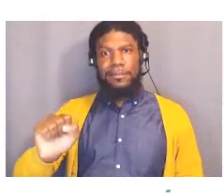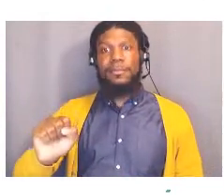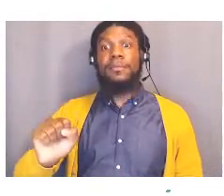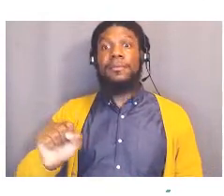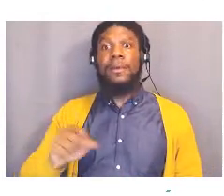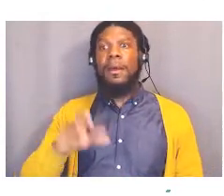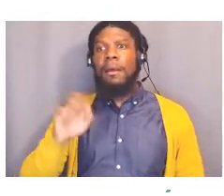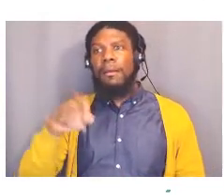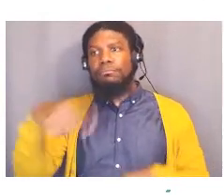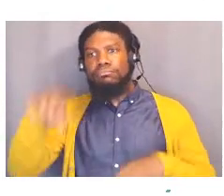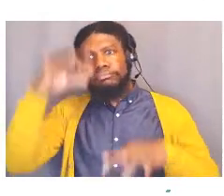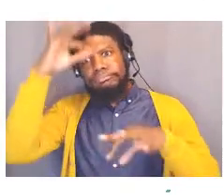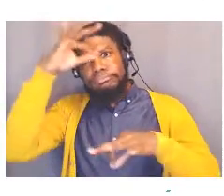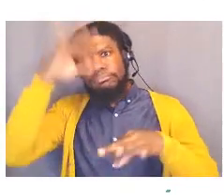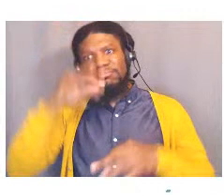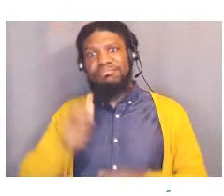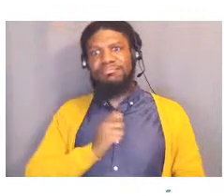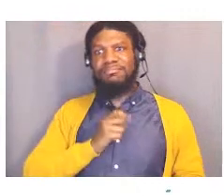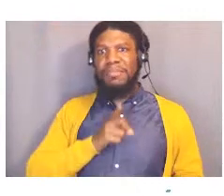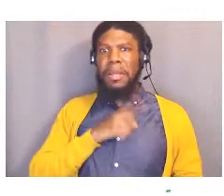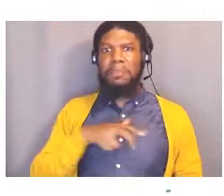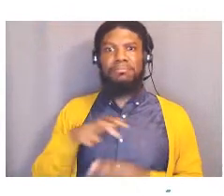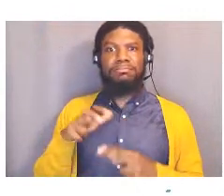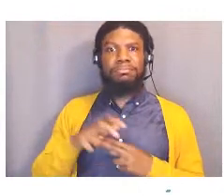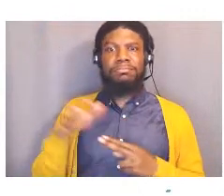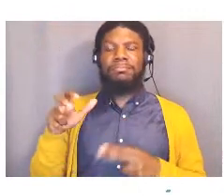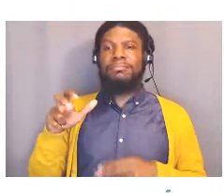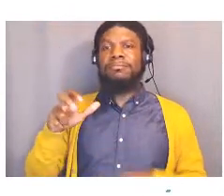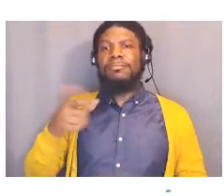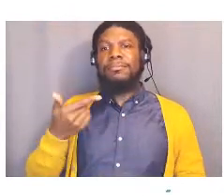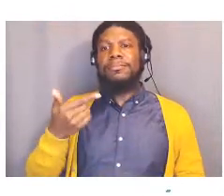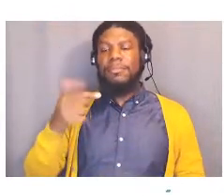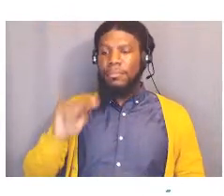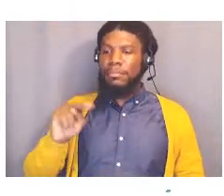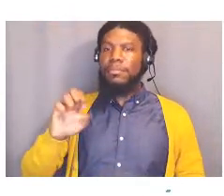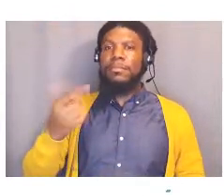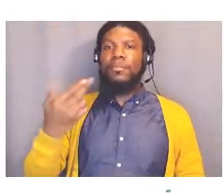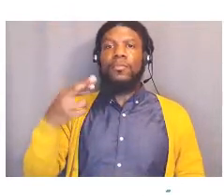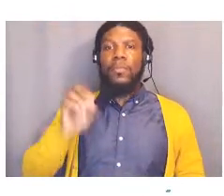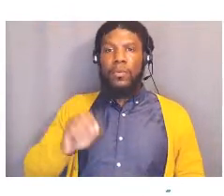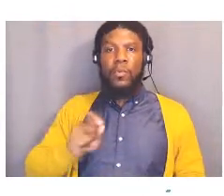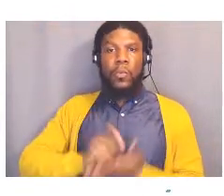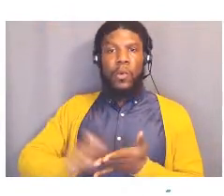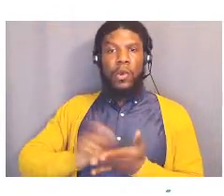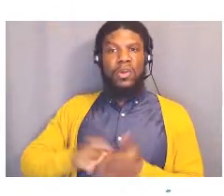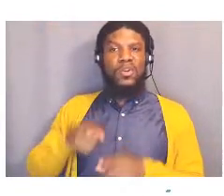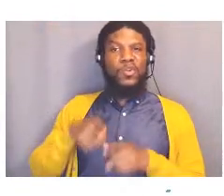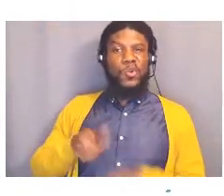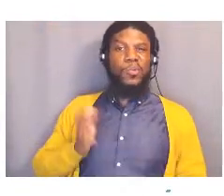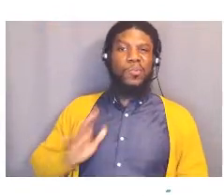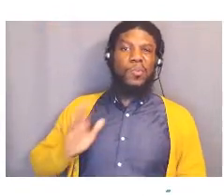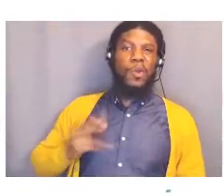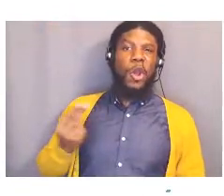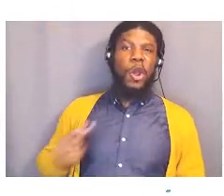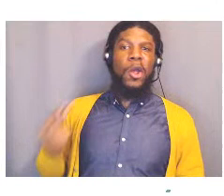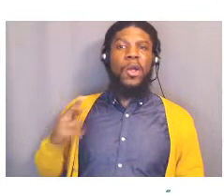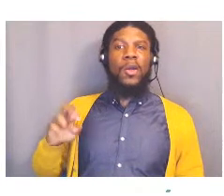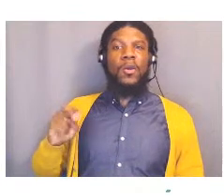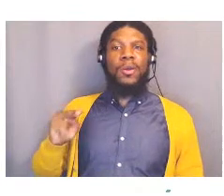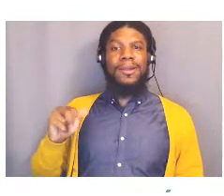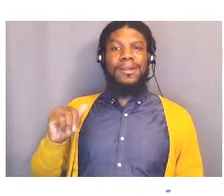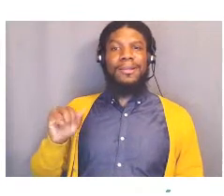not know, I was one of the great Negro writers back during the Harlem Renaissance between the mid-1920s through